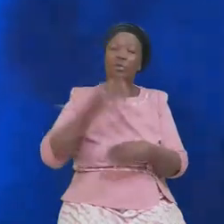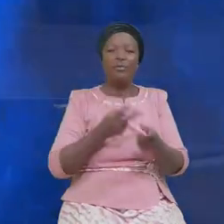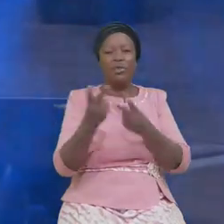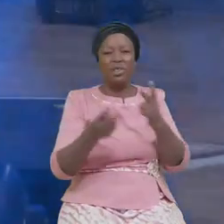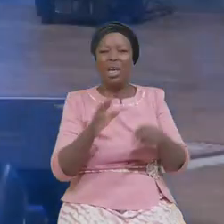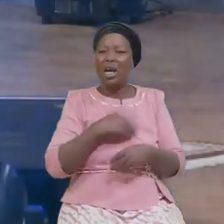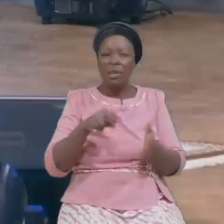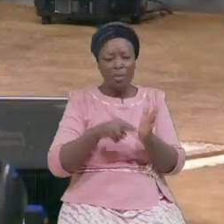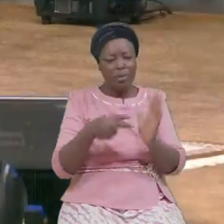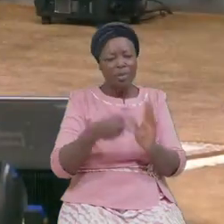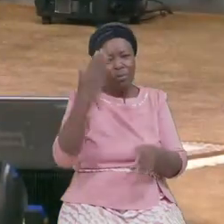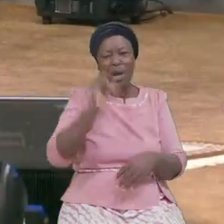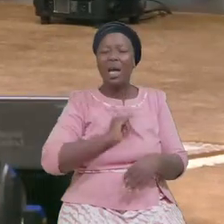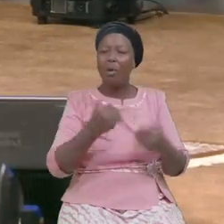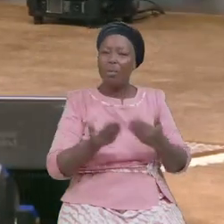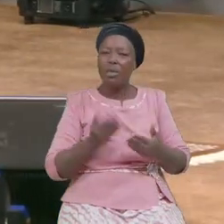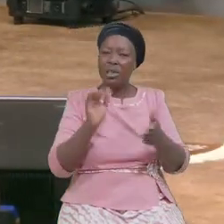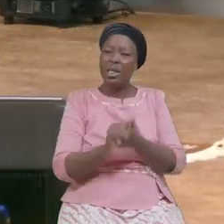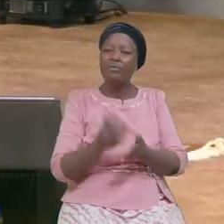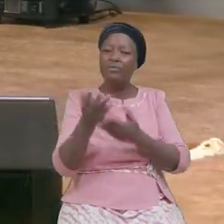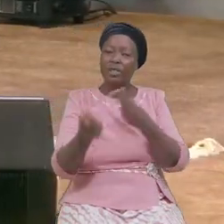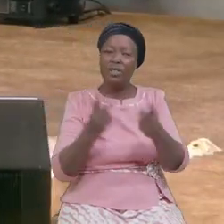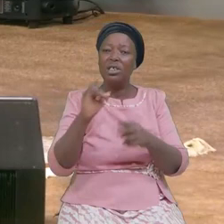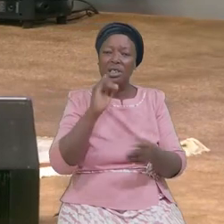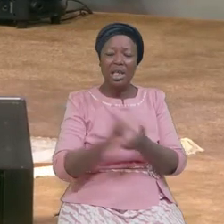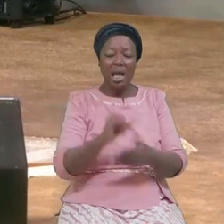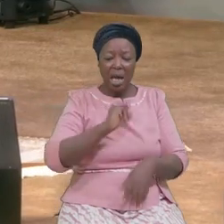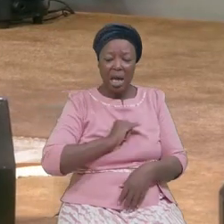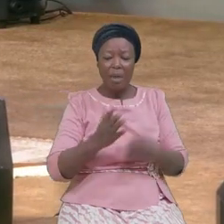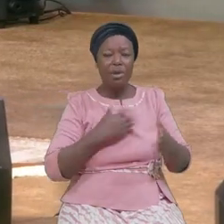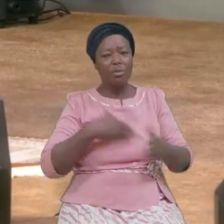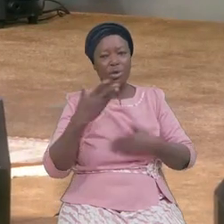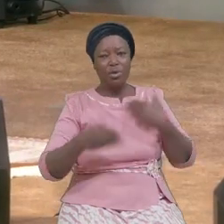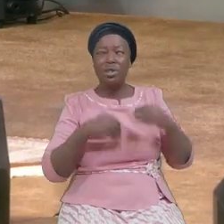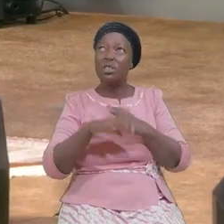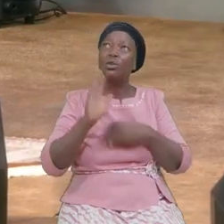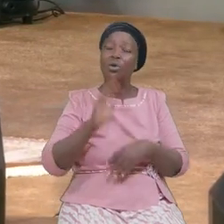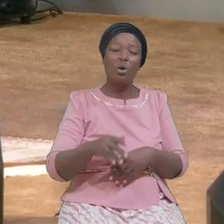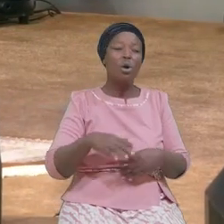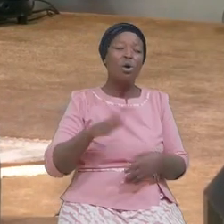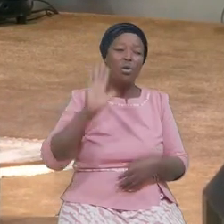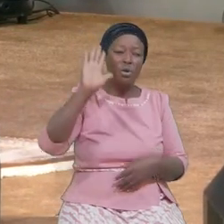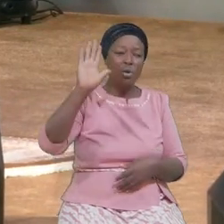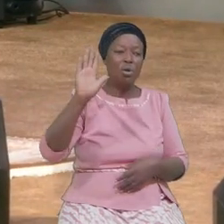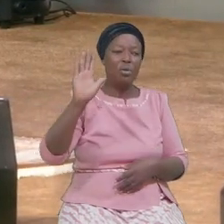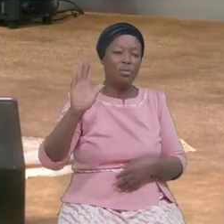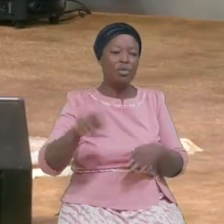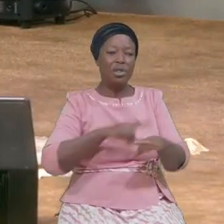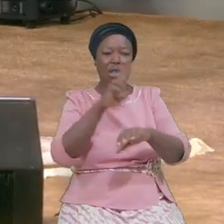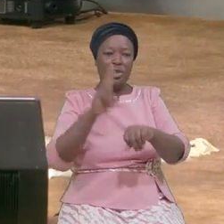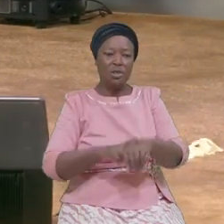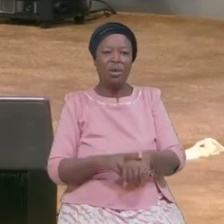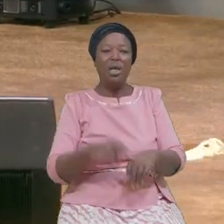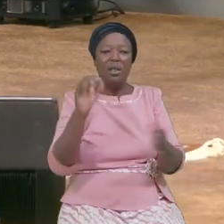purpose, I want your visitation, is that I may rejoice in the gladness of thy nation,